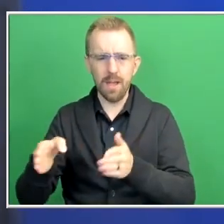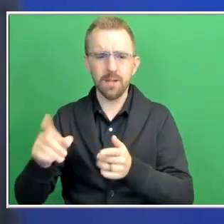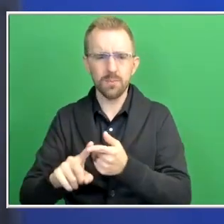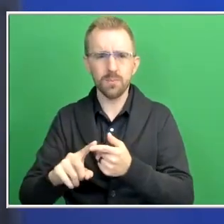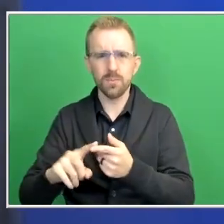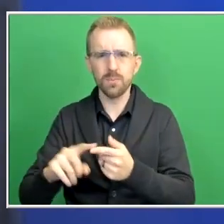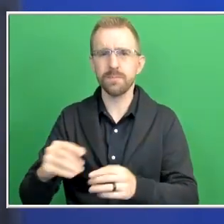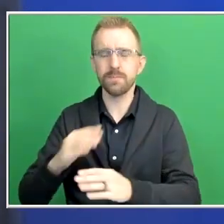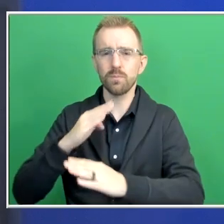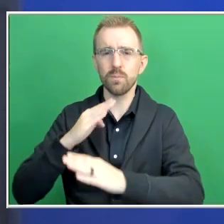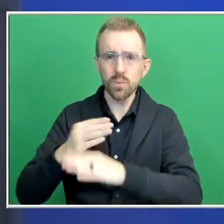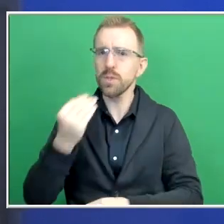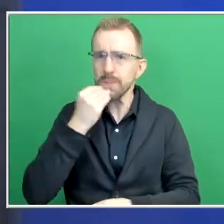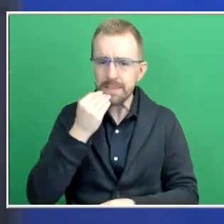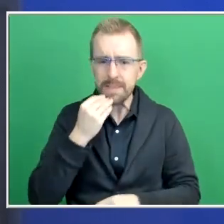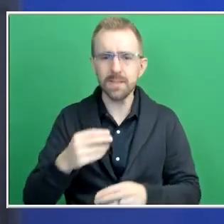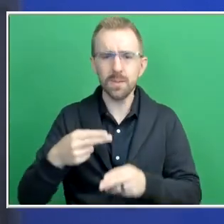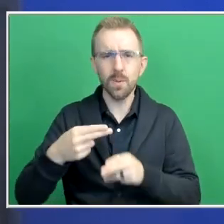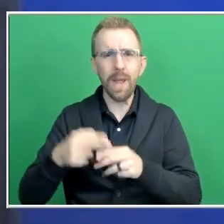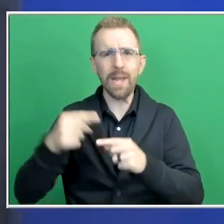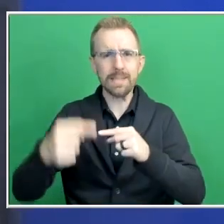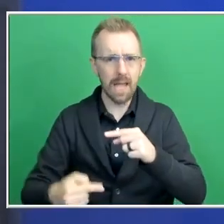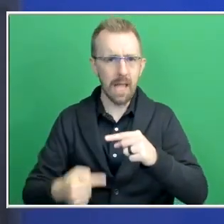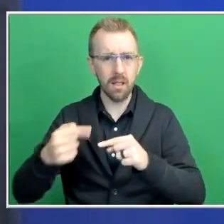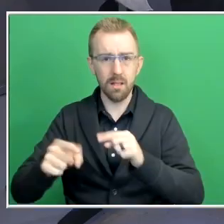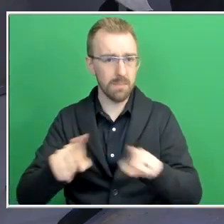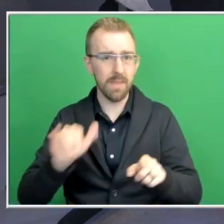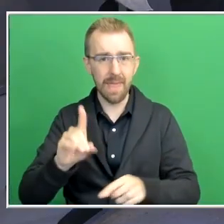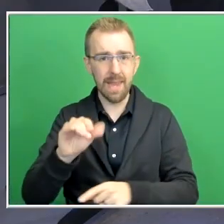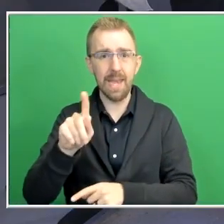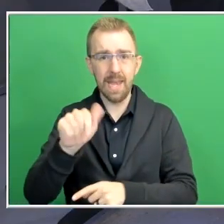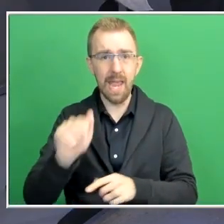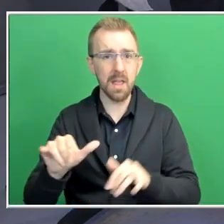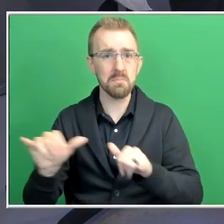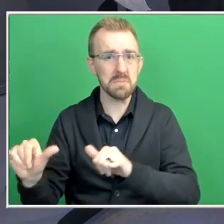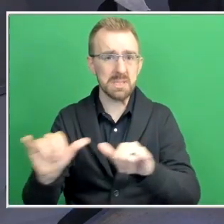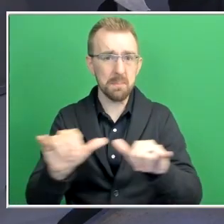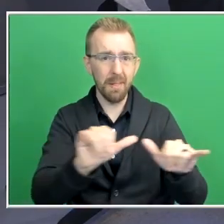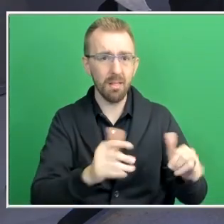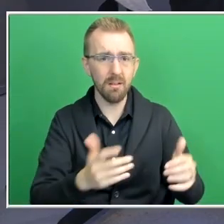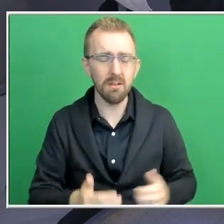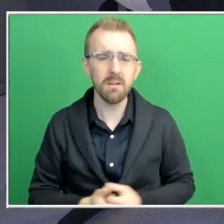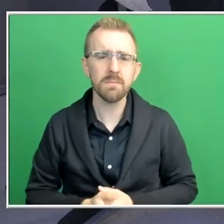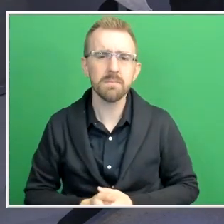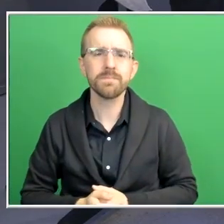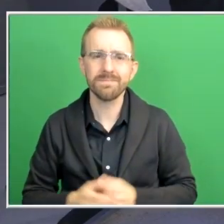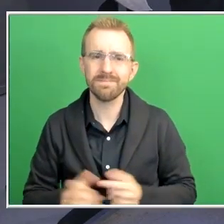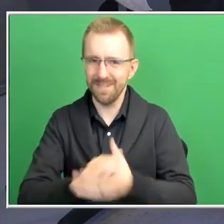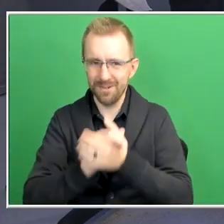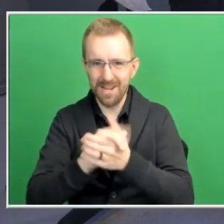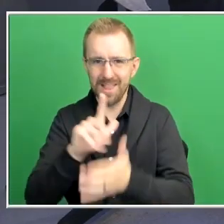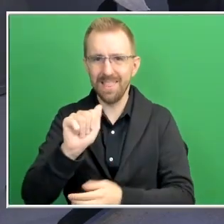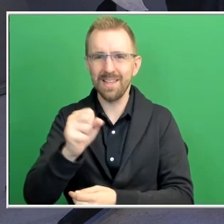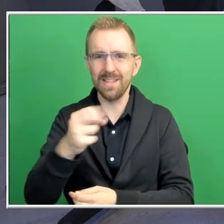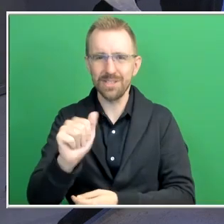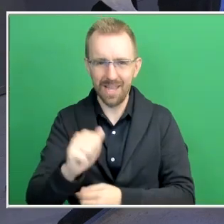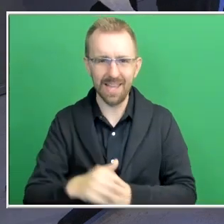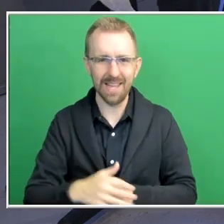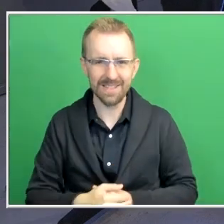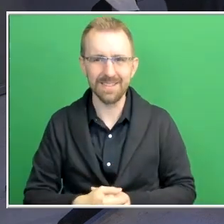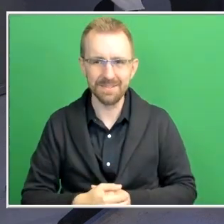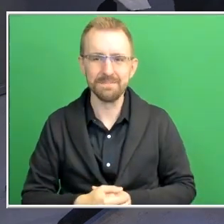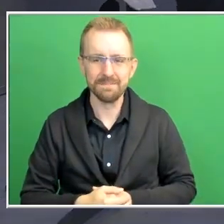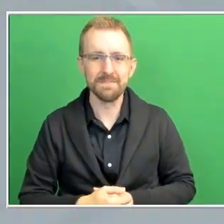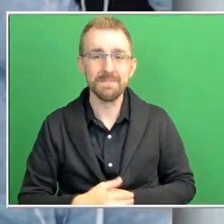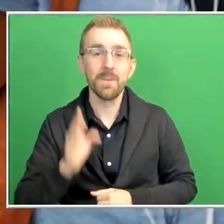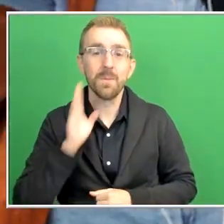cycling. It's pretty typical data. Yeah, it's pretty impressive data. Congratulations. But we're going to have some questions. We're going to be here